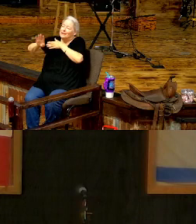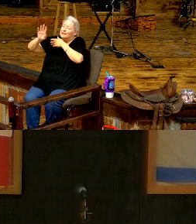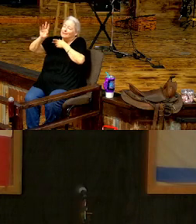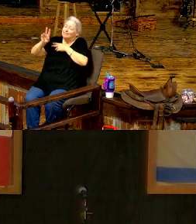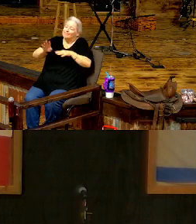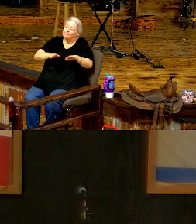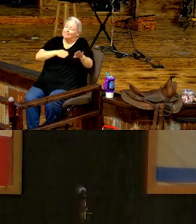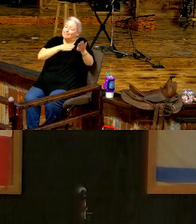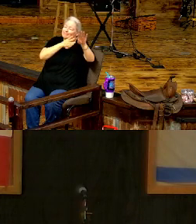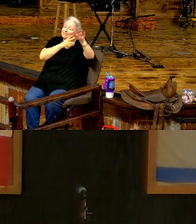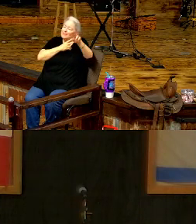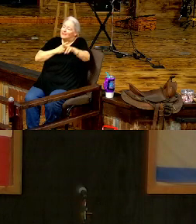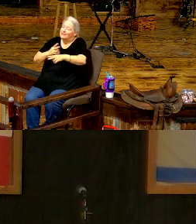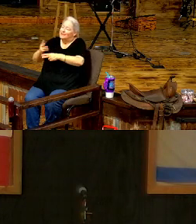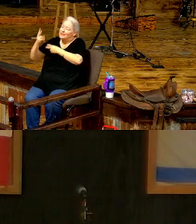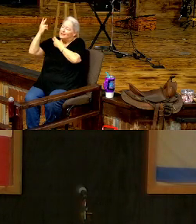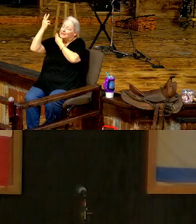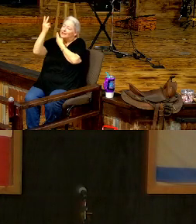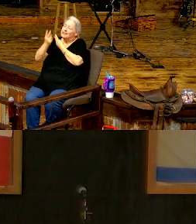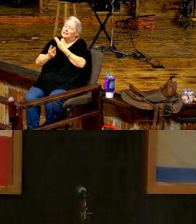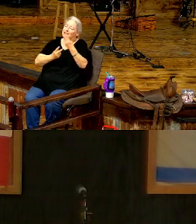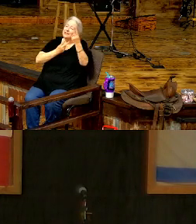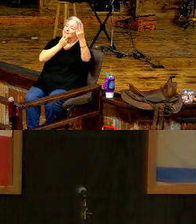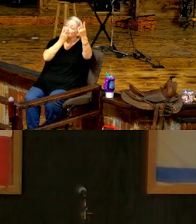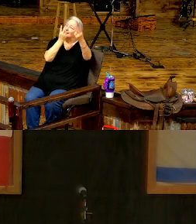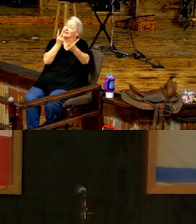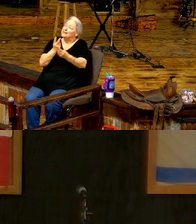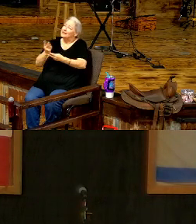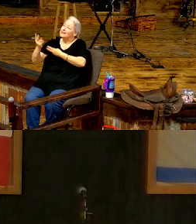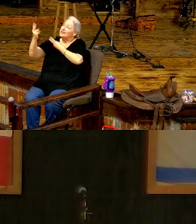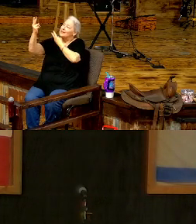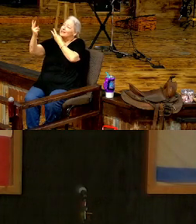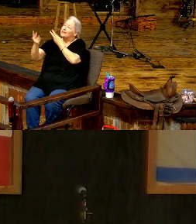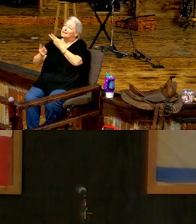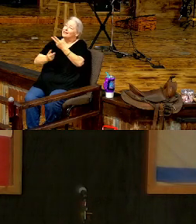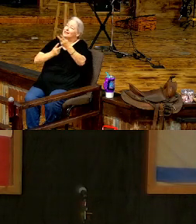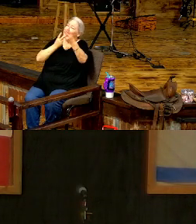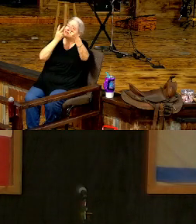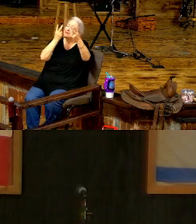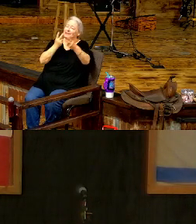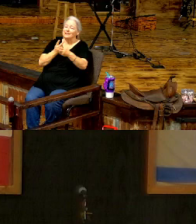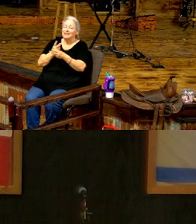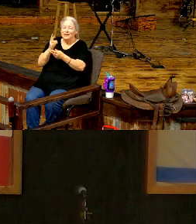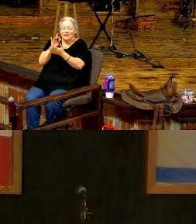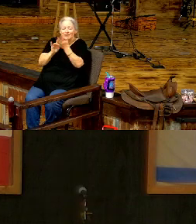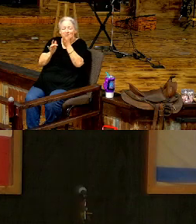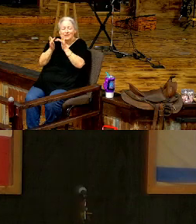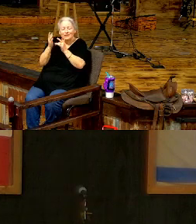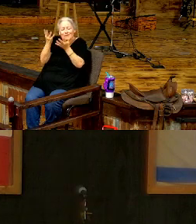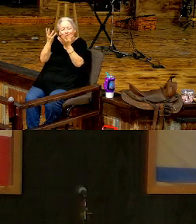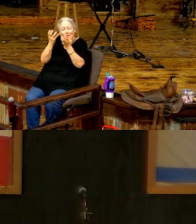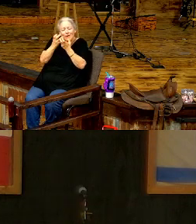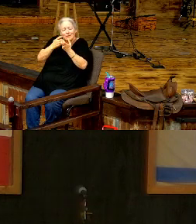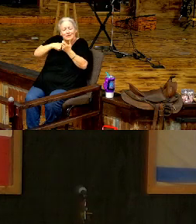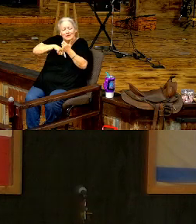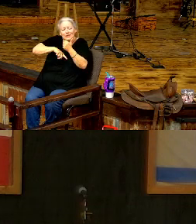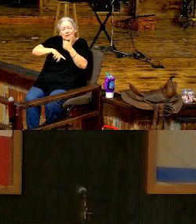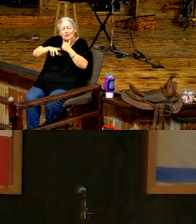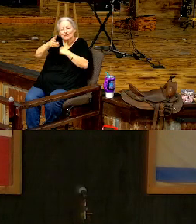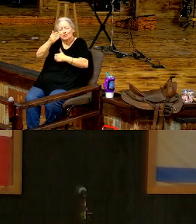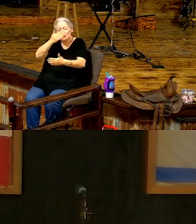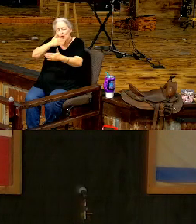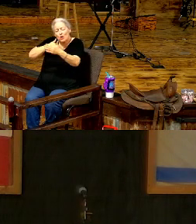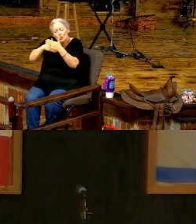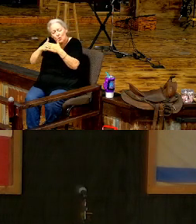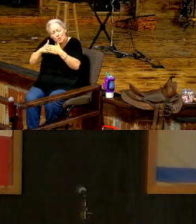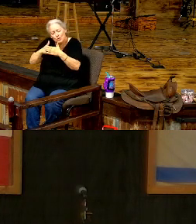It's the whole goal. It's the whole setting, is that he wants us to draw closer to one another. Now, I'll be